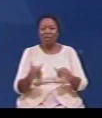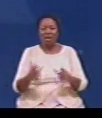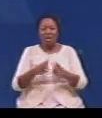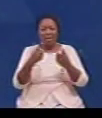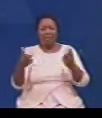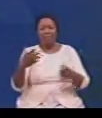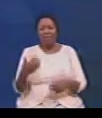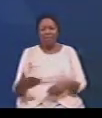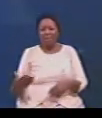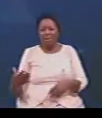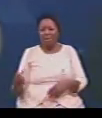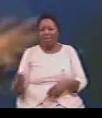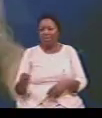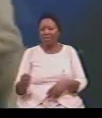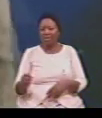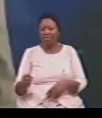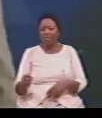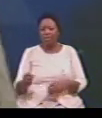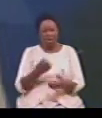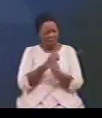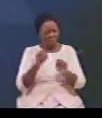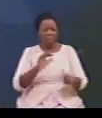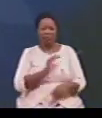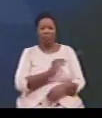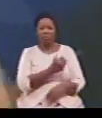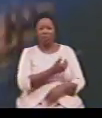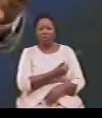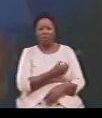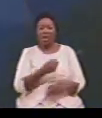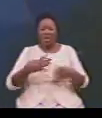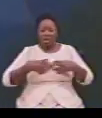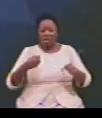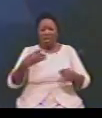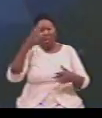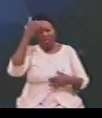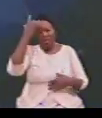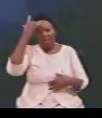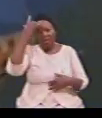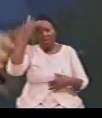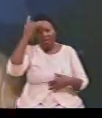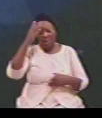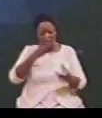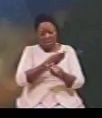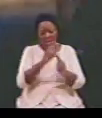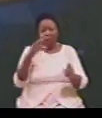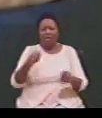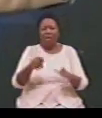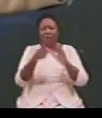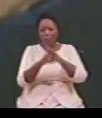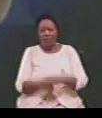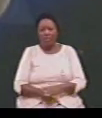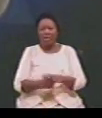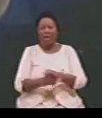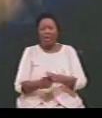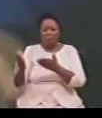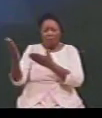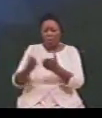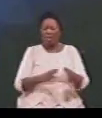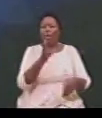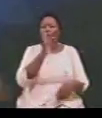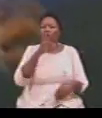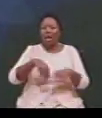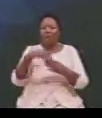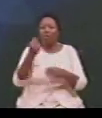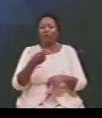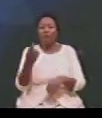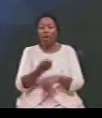great things, saving souls, healing the sick, delivering the oppressed, bringing water out